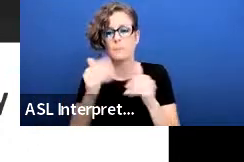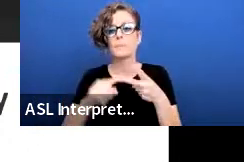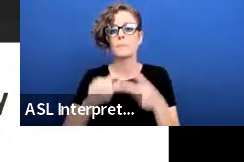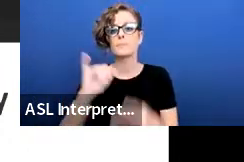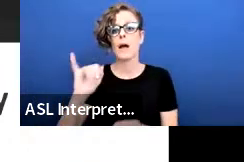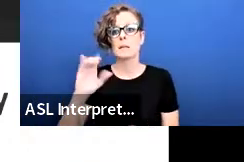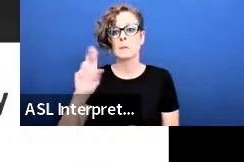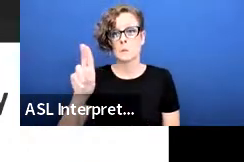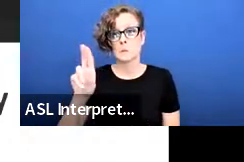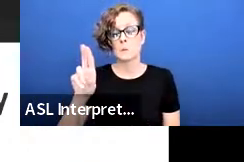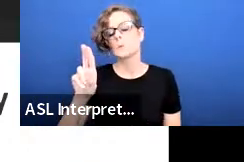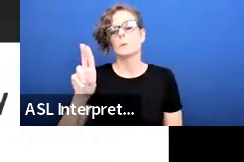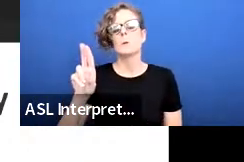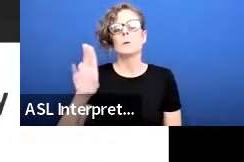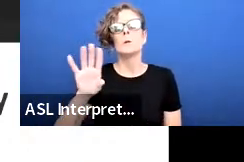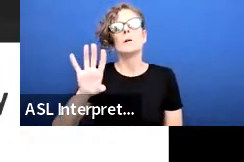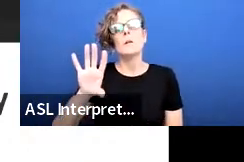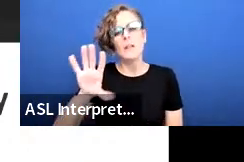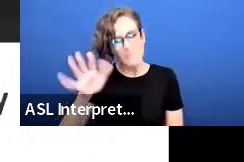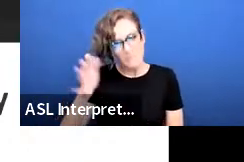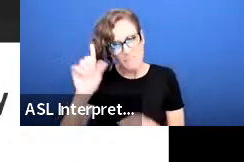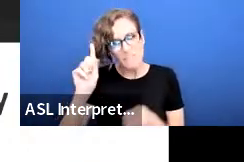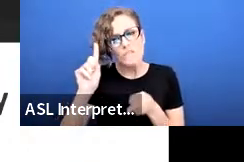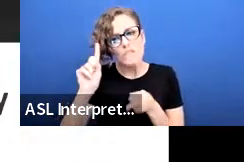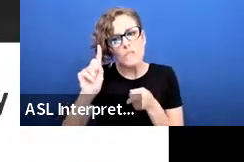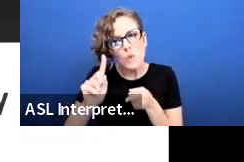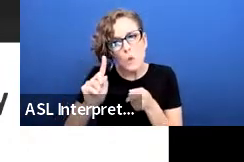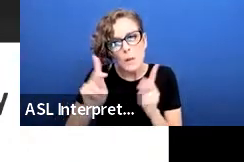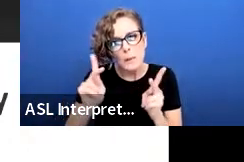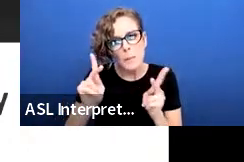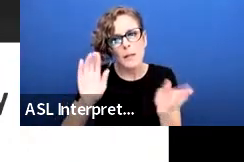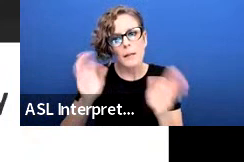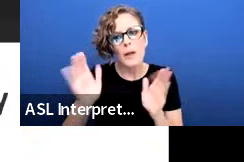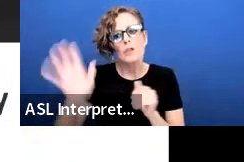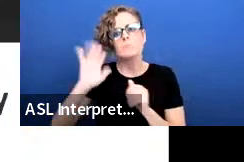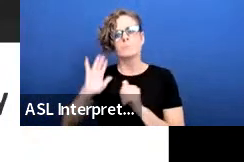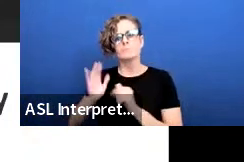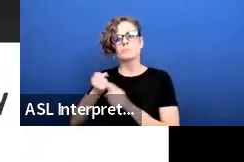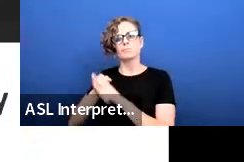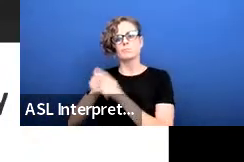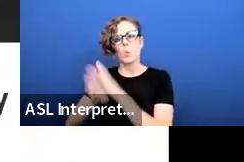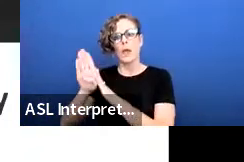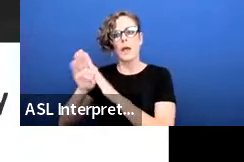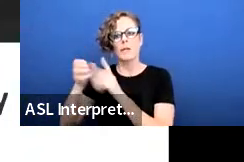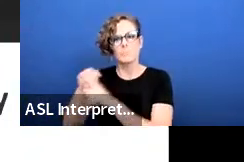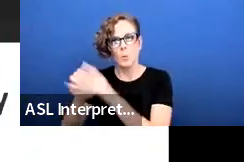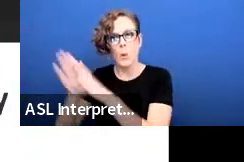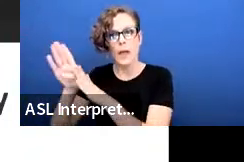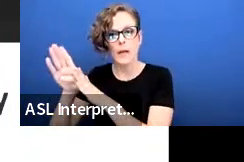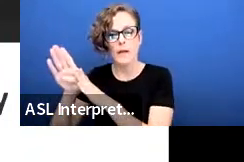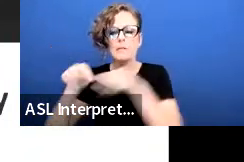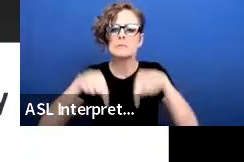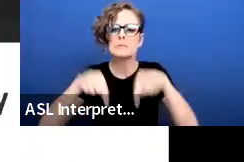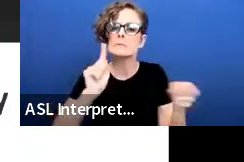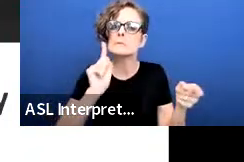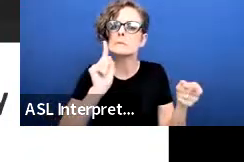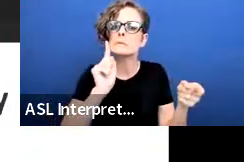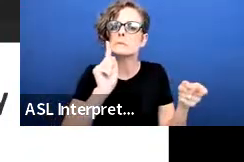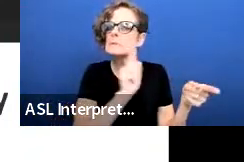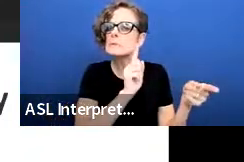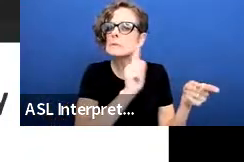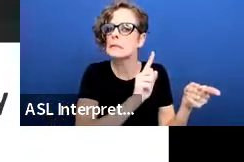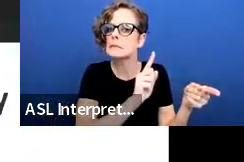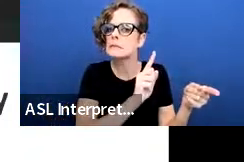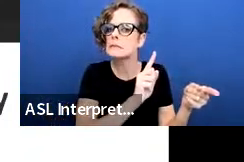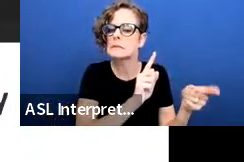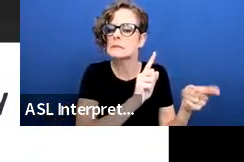seeing, relatively speaking, fewer people in the ICU than in prior waves. But again, this is sort of grinding on over